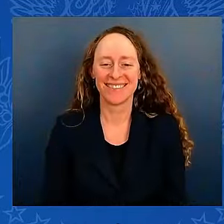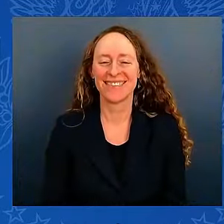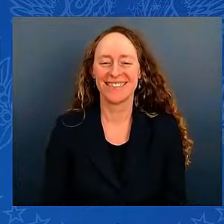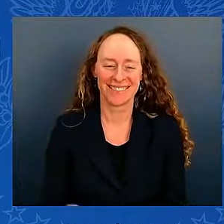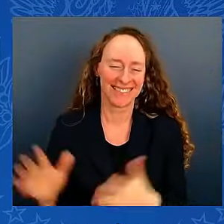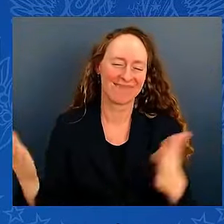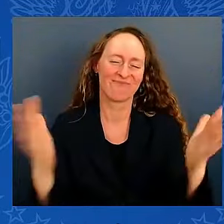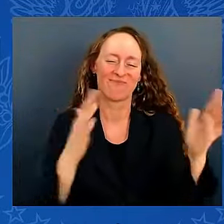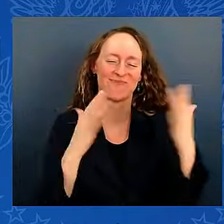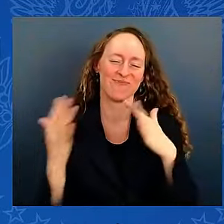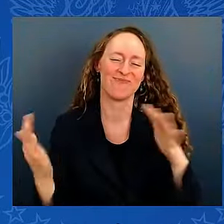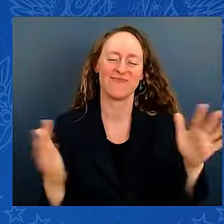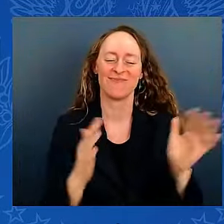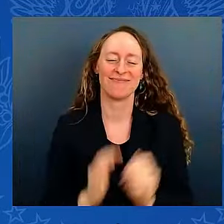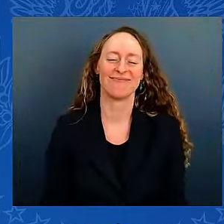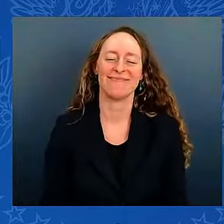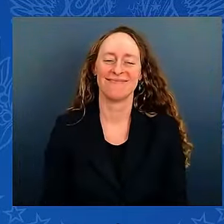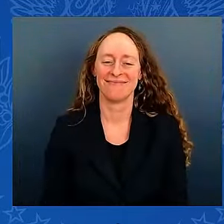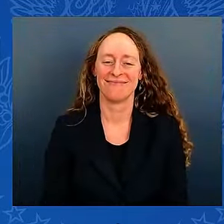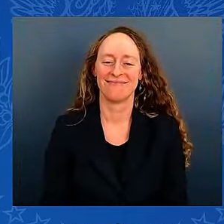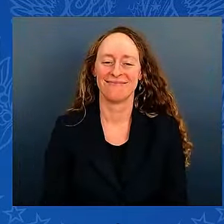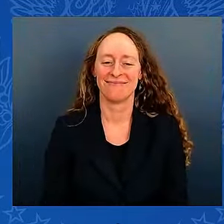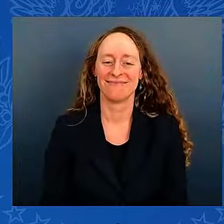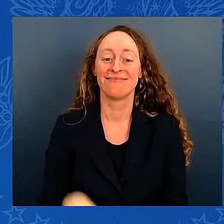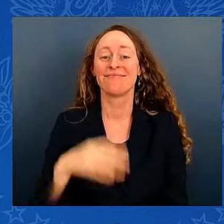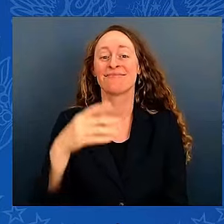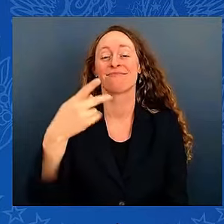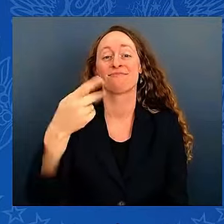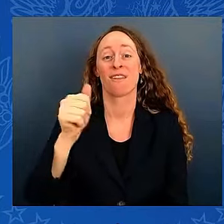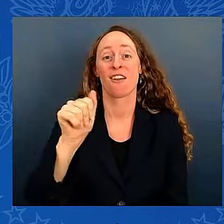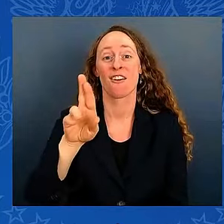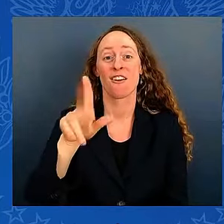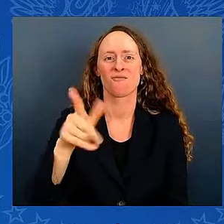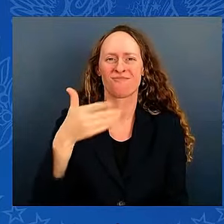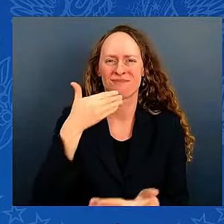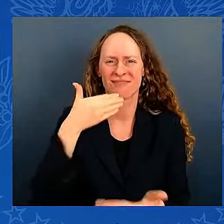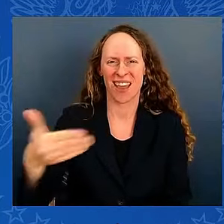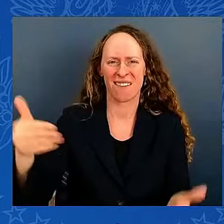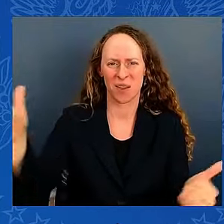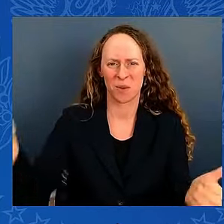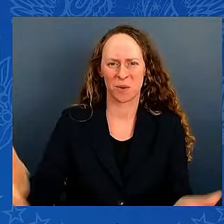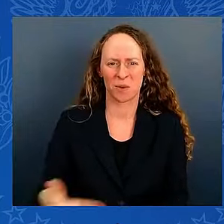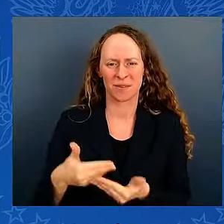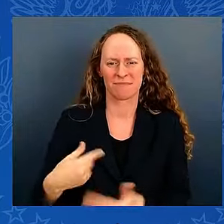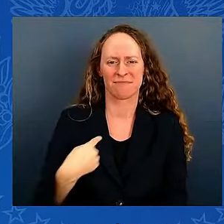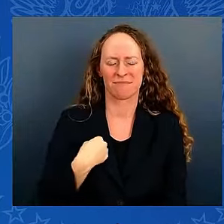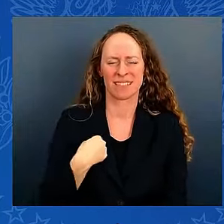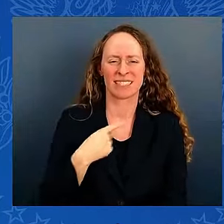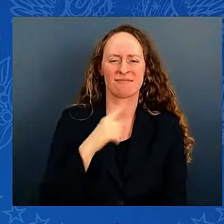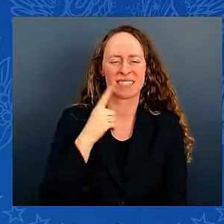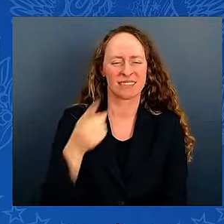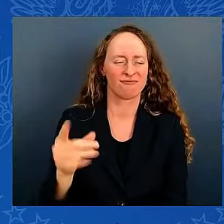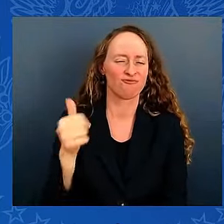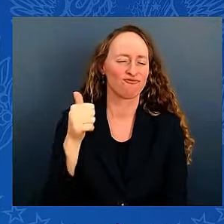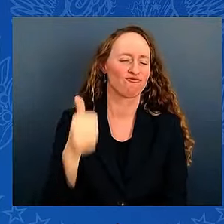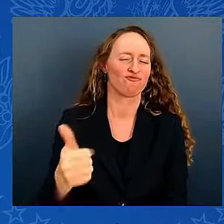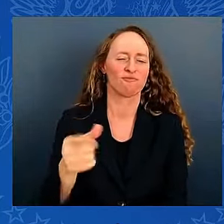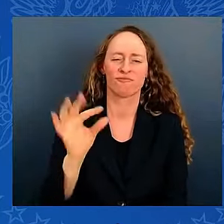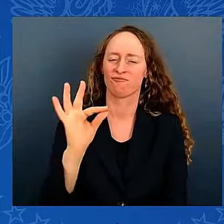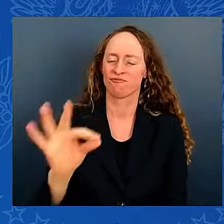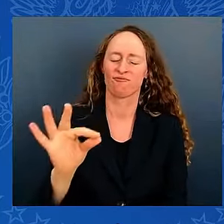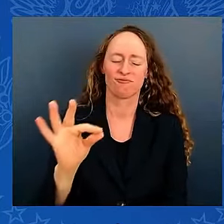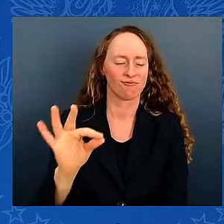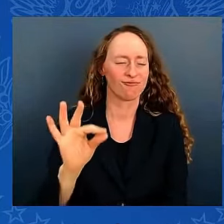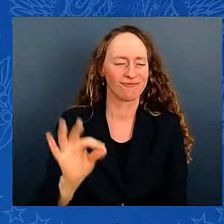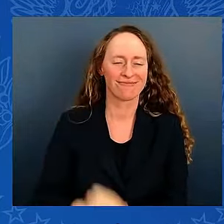Paul, thank you for the introduction. You got it, kid. You got it. And Paul, for